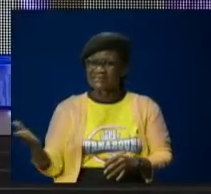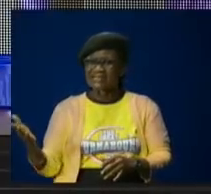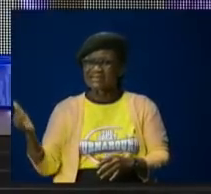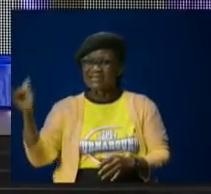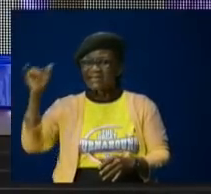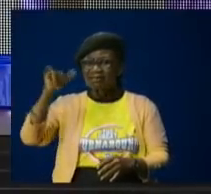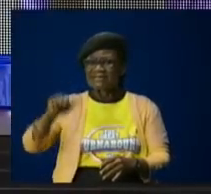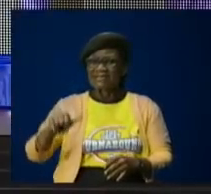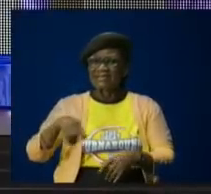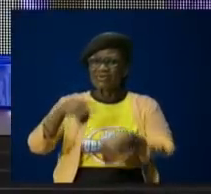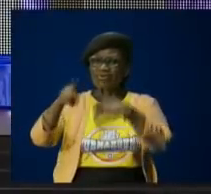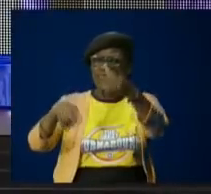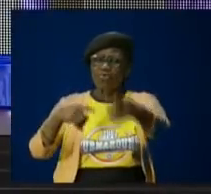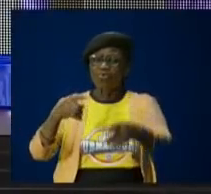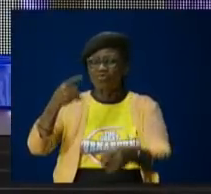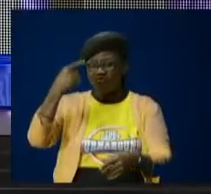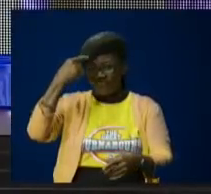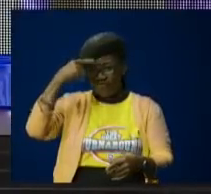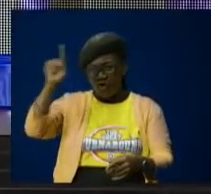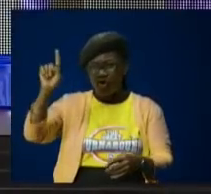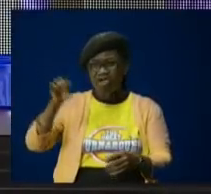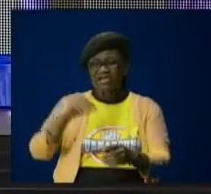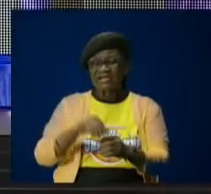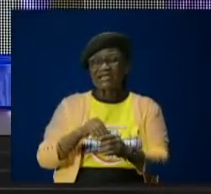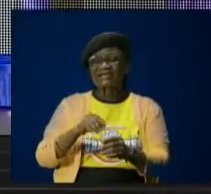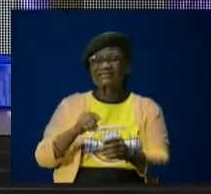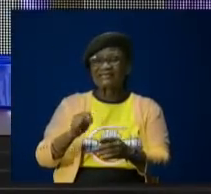in the treatment of coronavirus